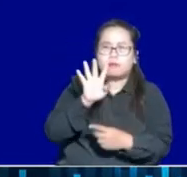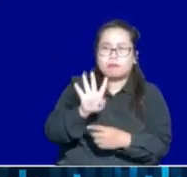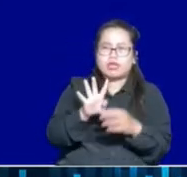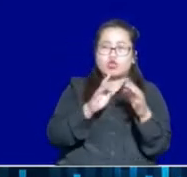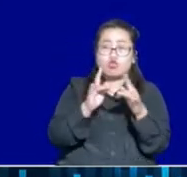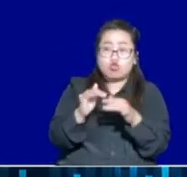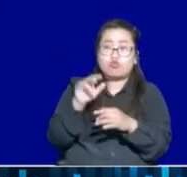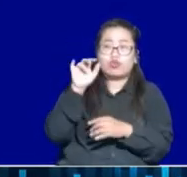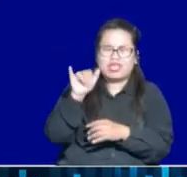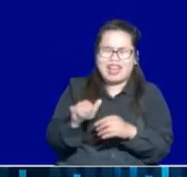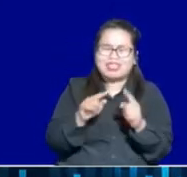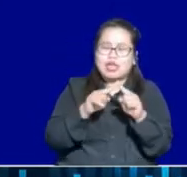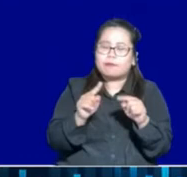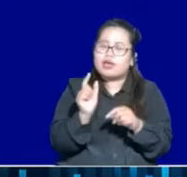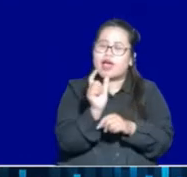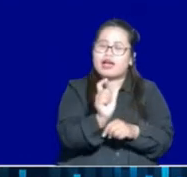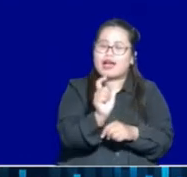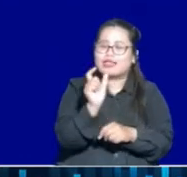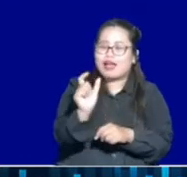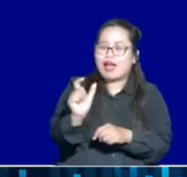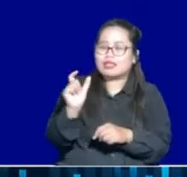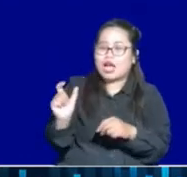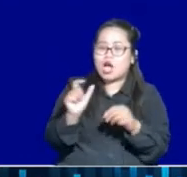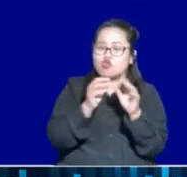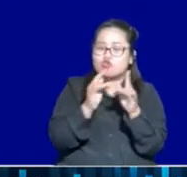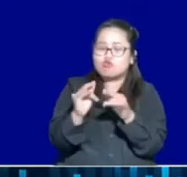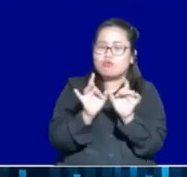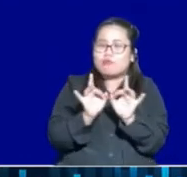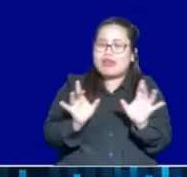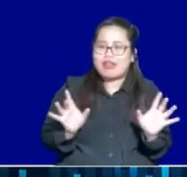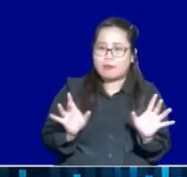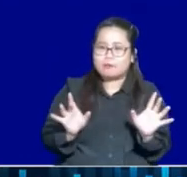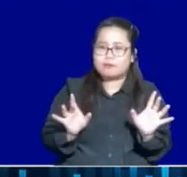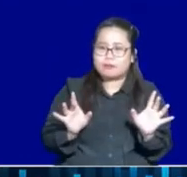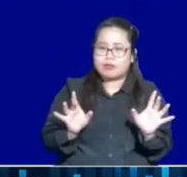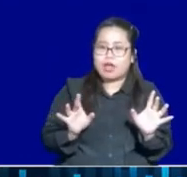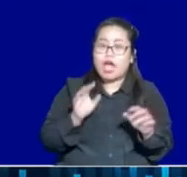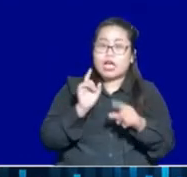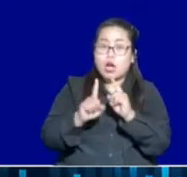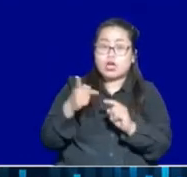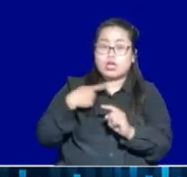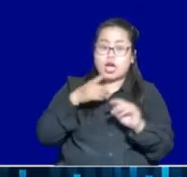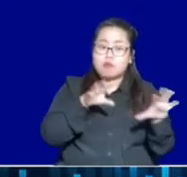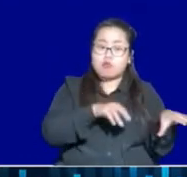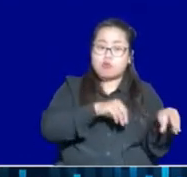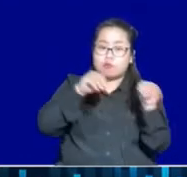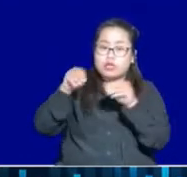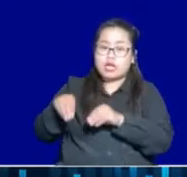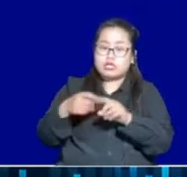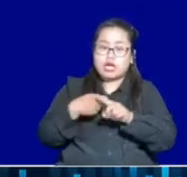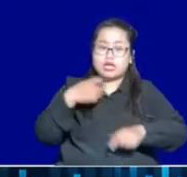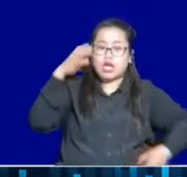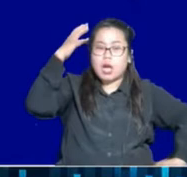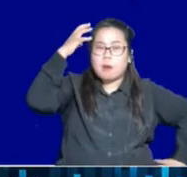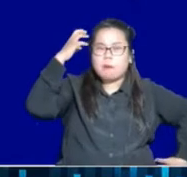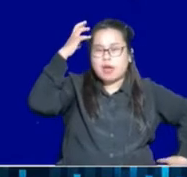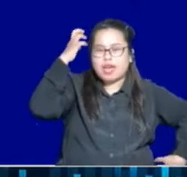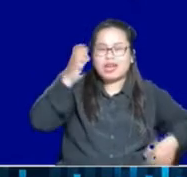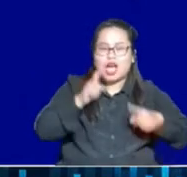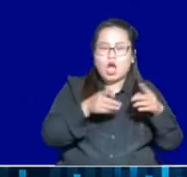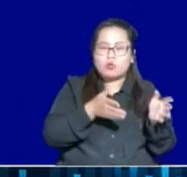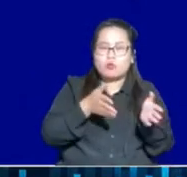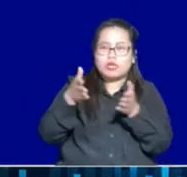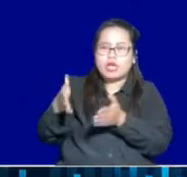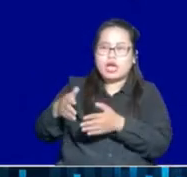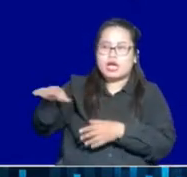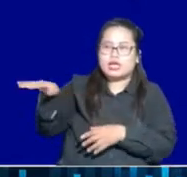that moving from bear to zebra would just imply one chicken and egg problem, while moving from bear